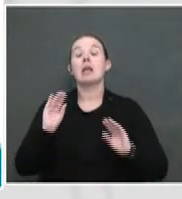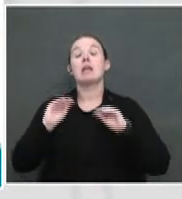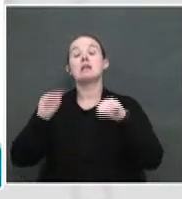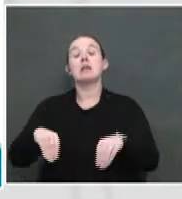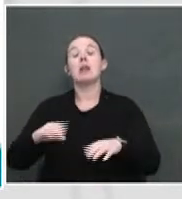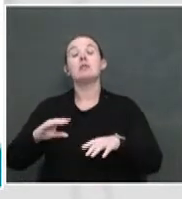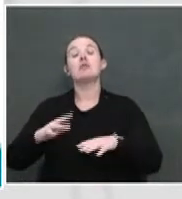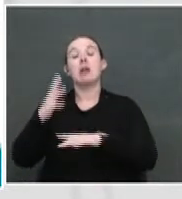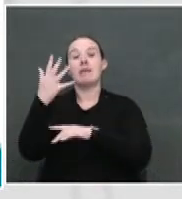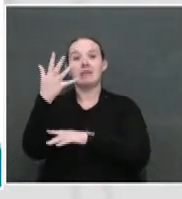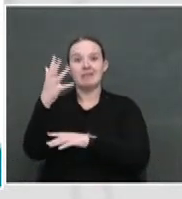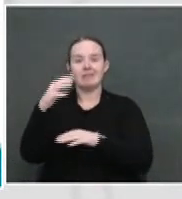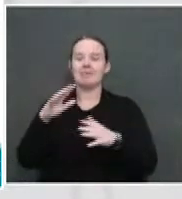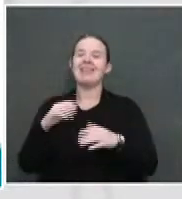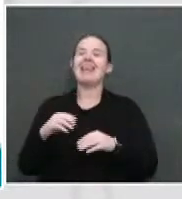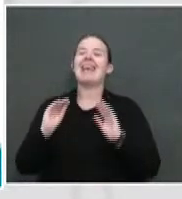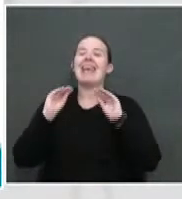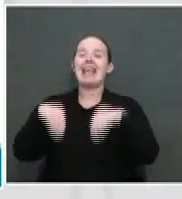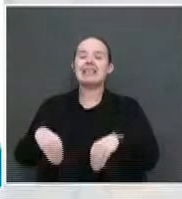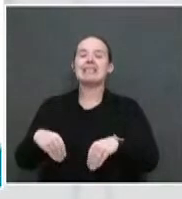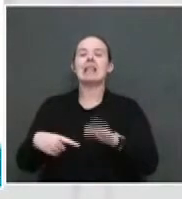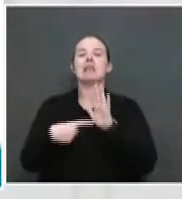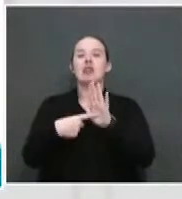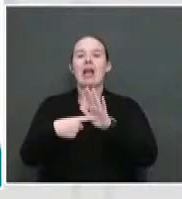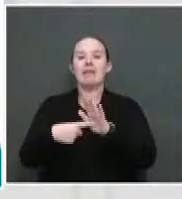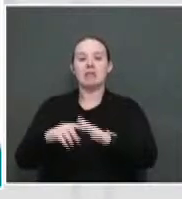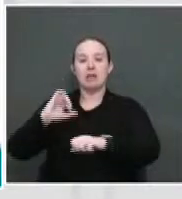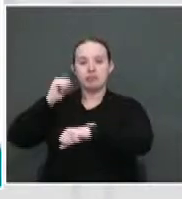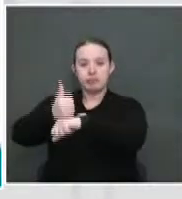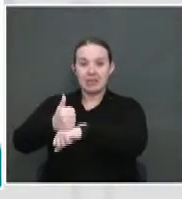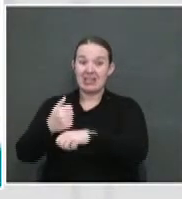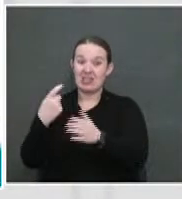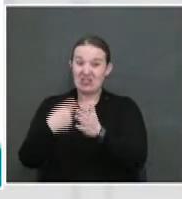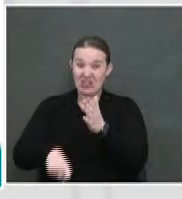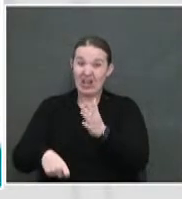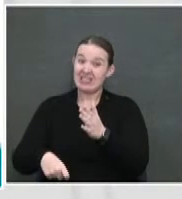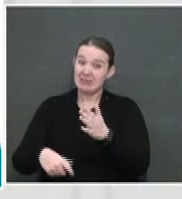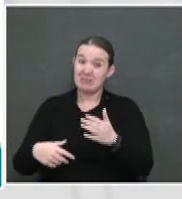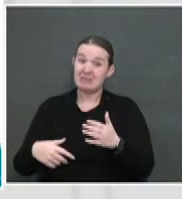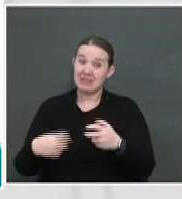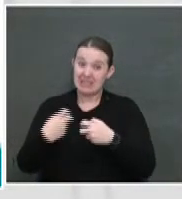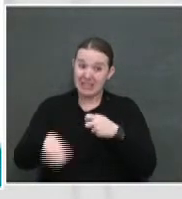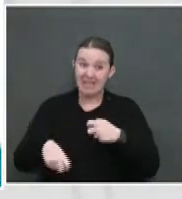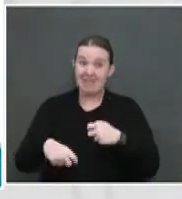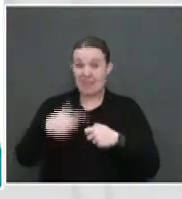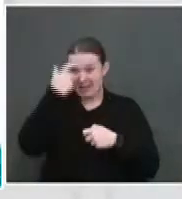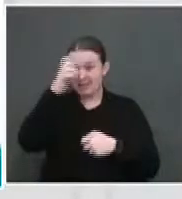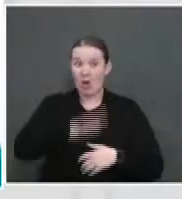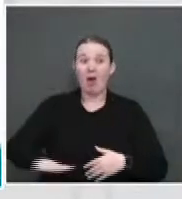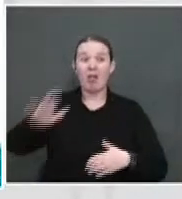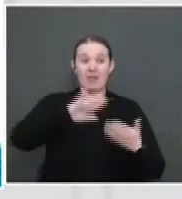Installation of signage would be cost prohibitive with this ordinance because it would be citywide.